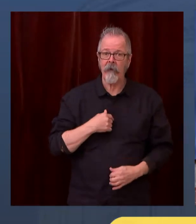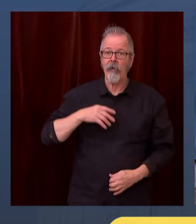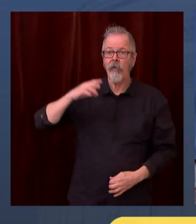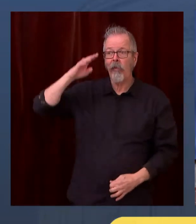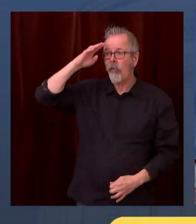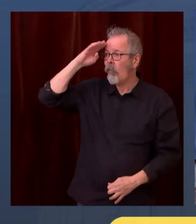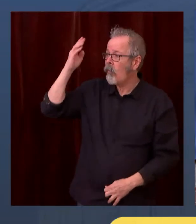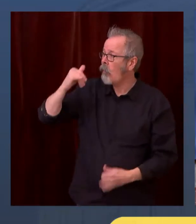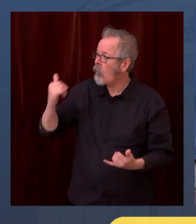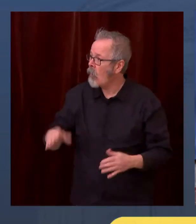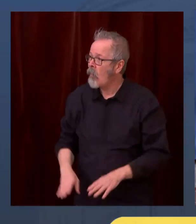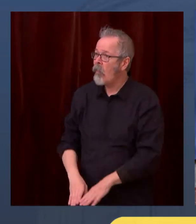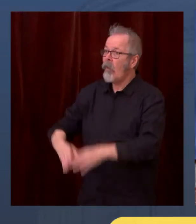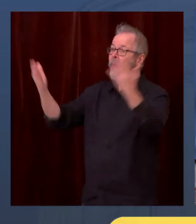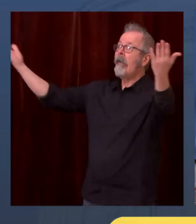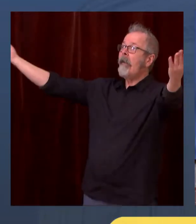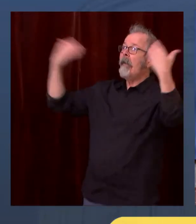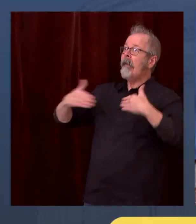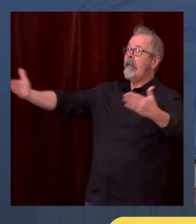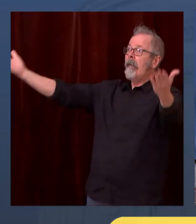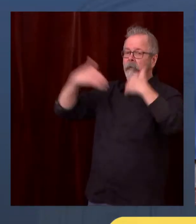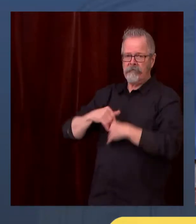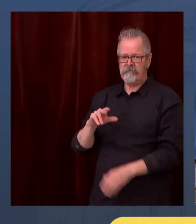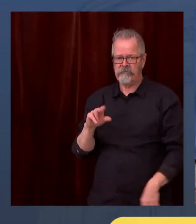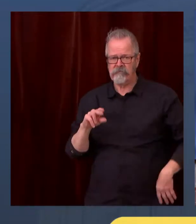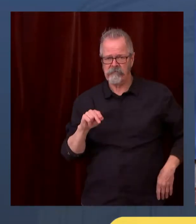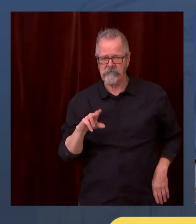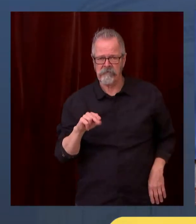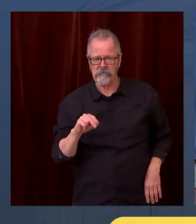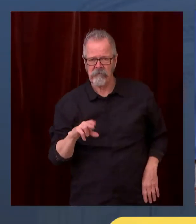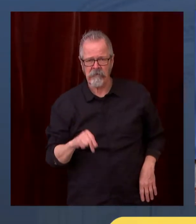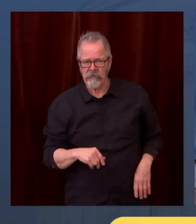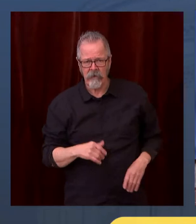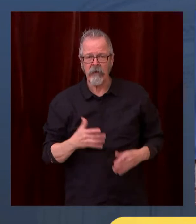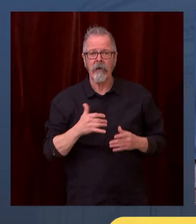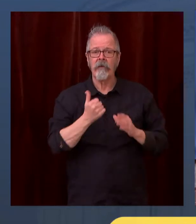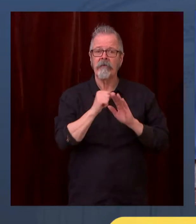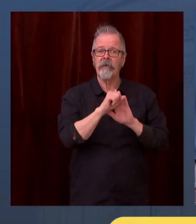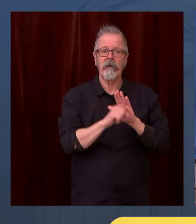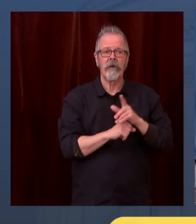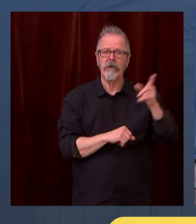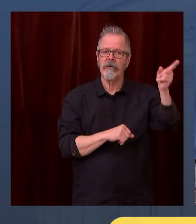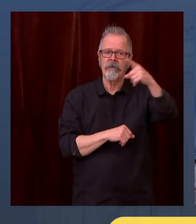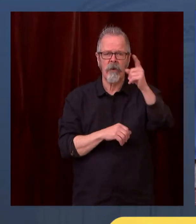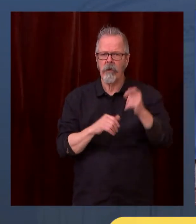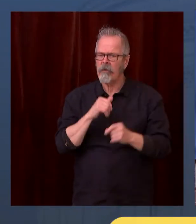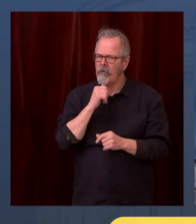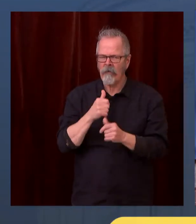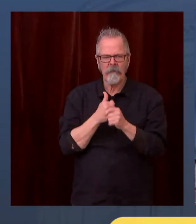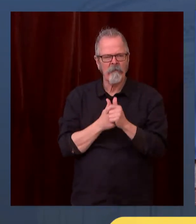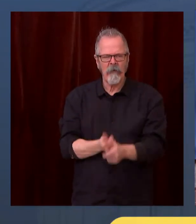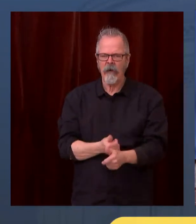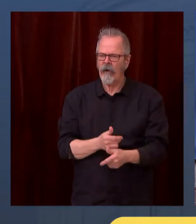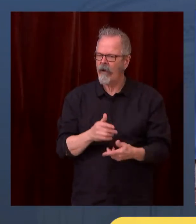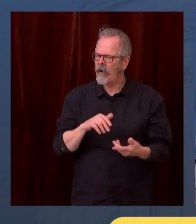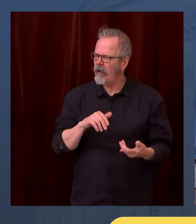rush to base non-science decision-making, they end up having thousands of people die. That's just not the Washington